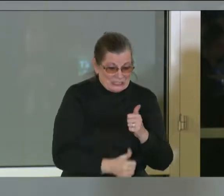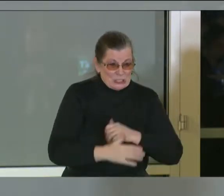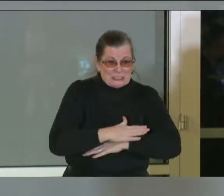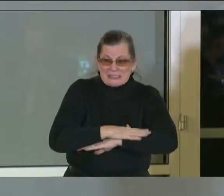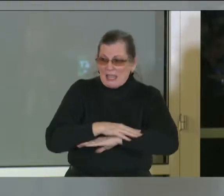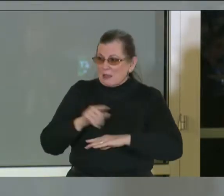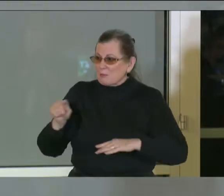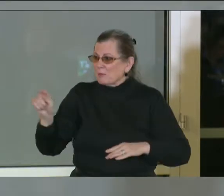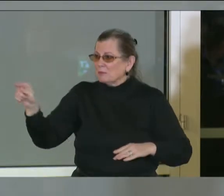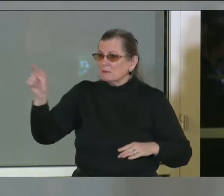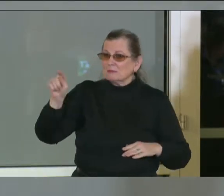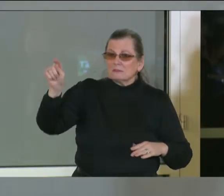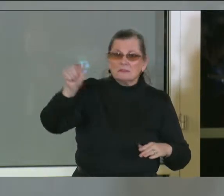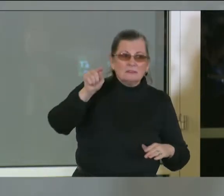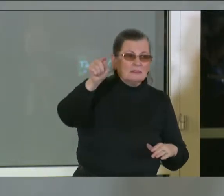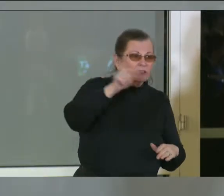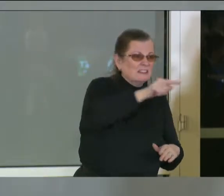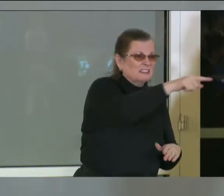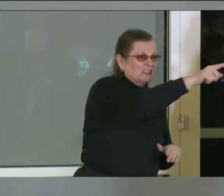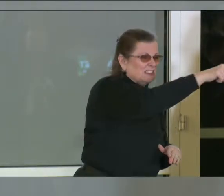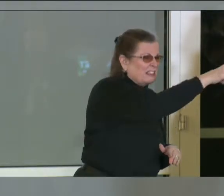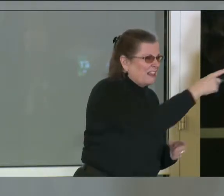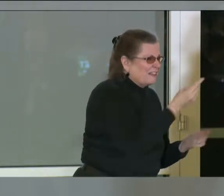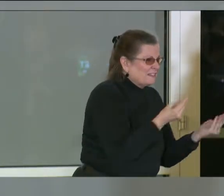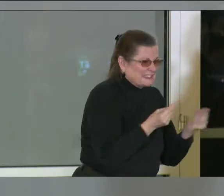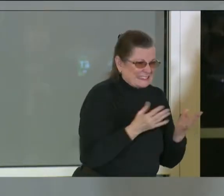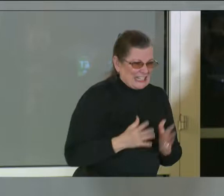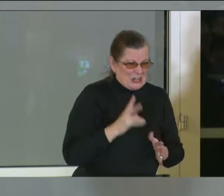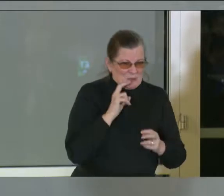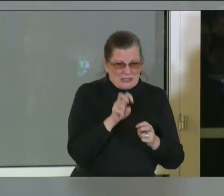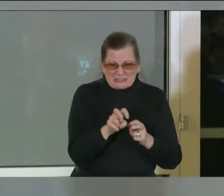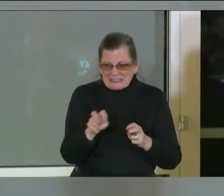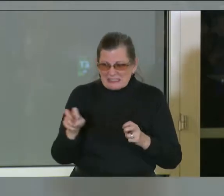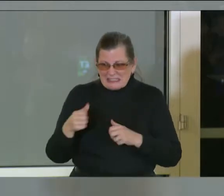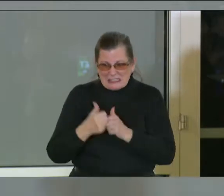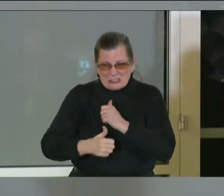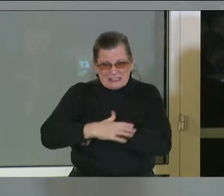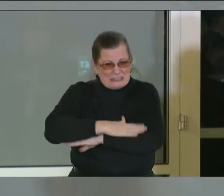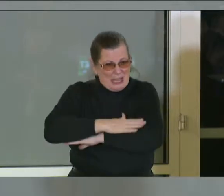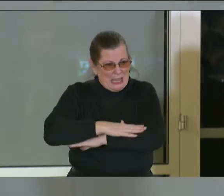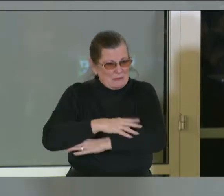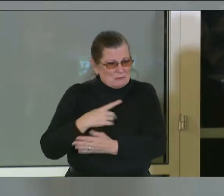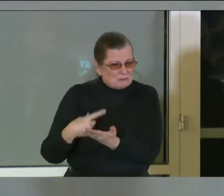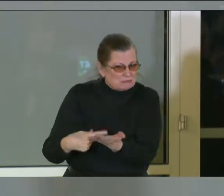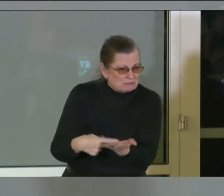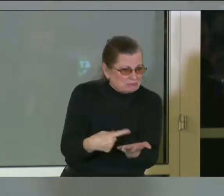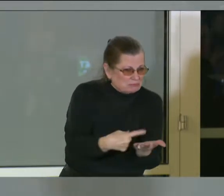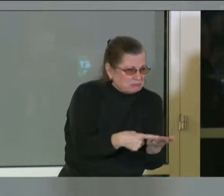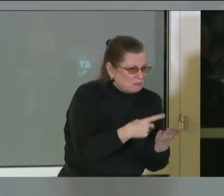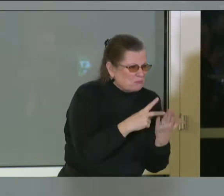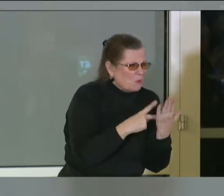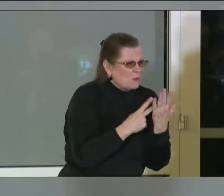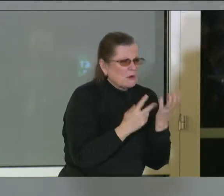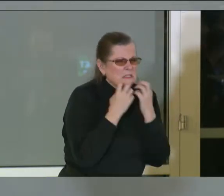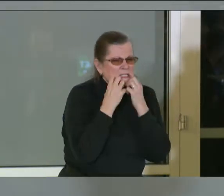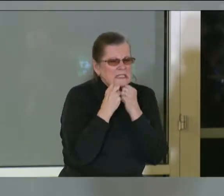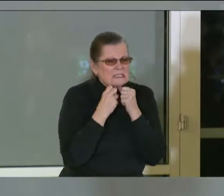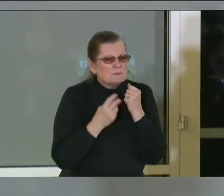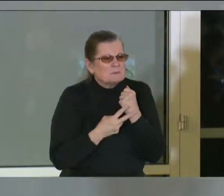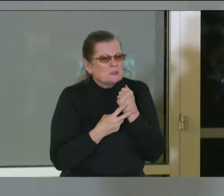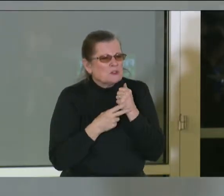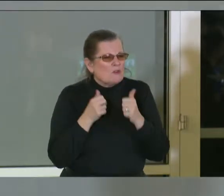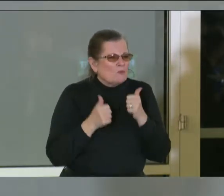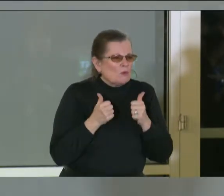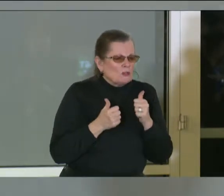a table, what are those budget priorities that you all have in common? What are some of the programs, issues that you want to see addressed in